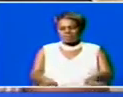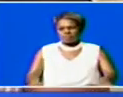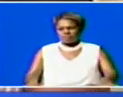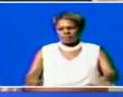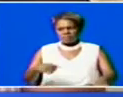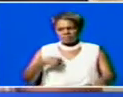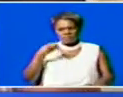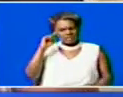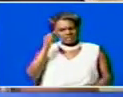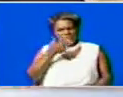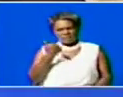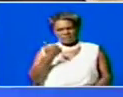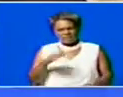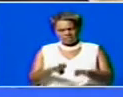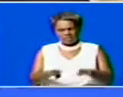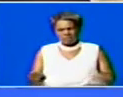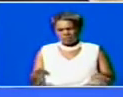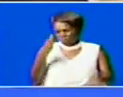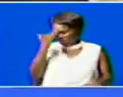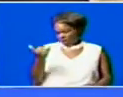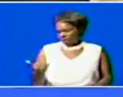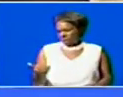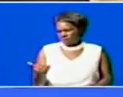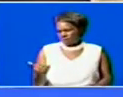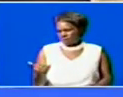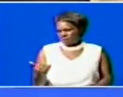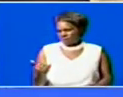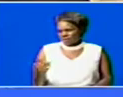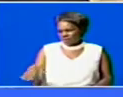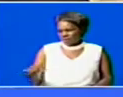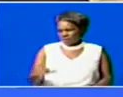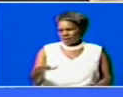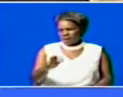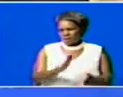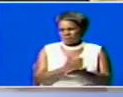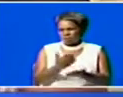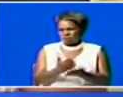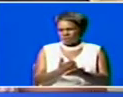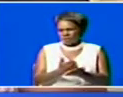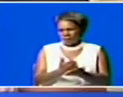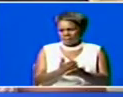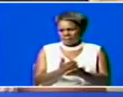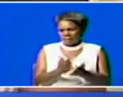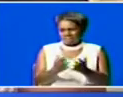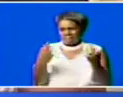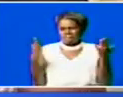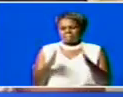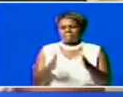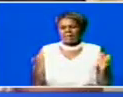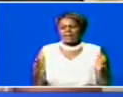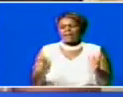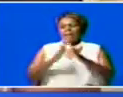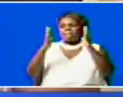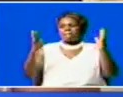But I think I'd have rather slept on the floor. Because the spaces in between the bed were so wide, so it felt